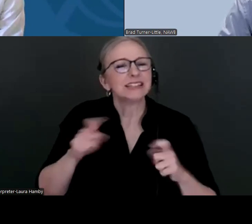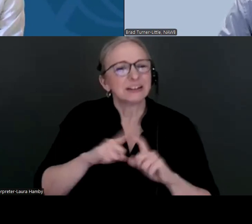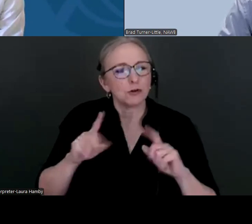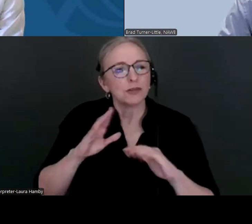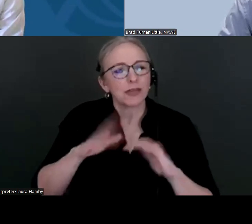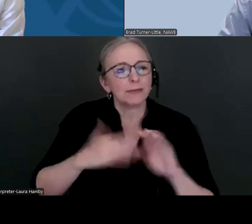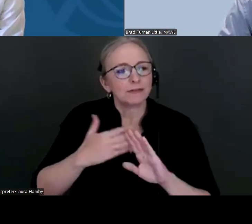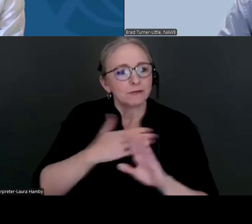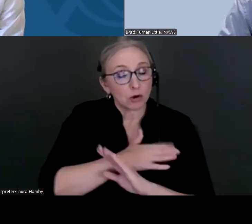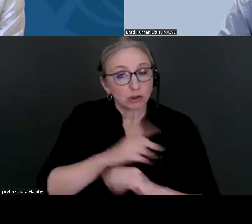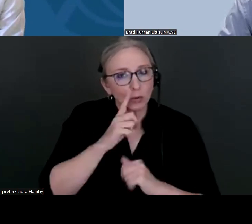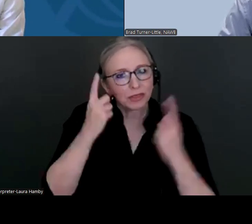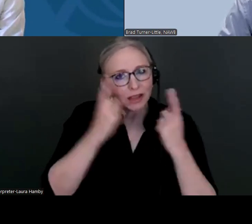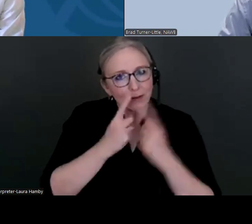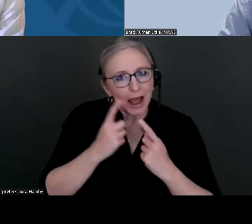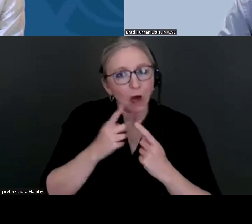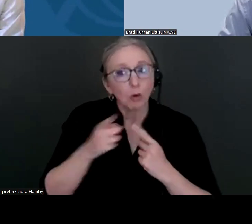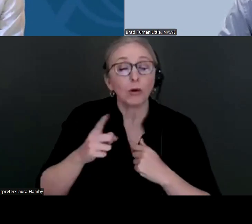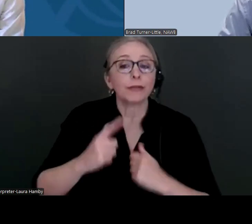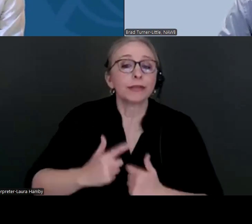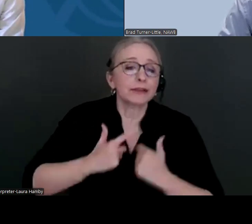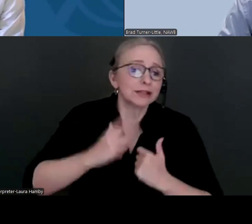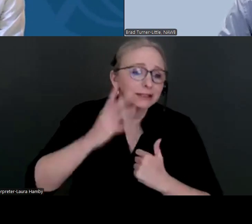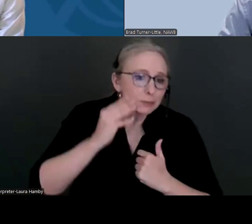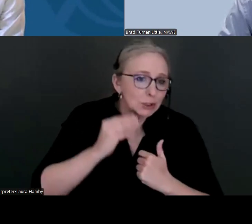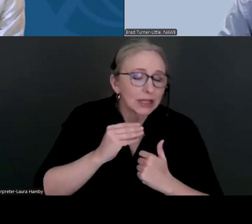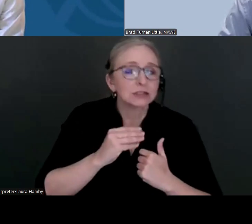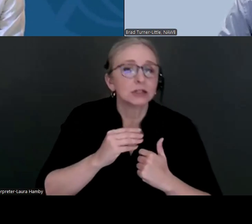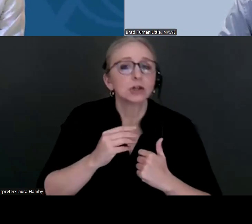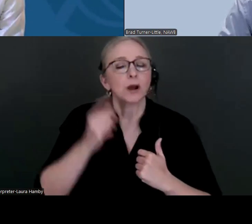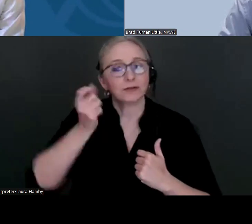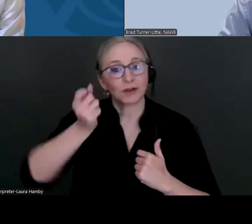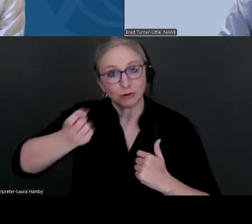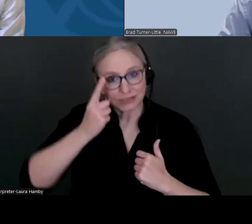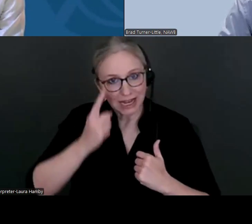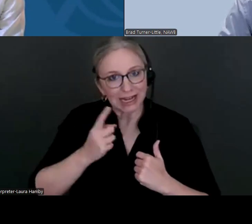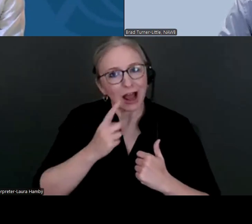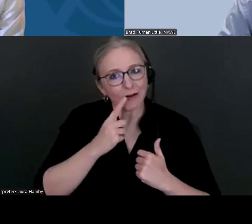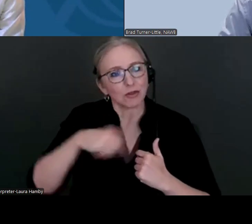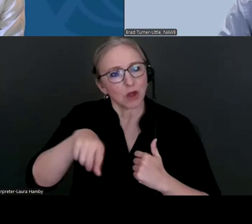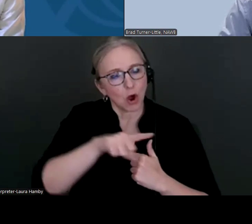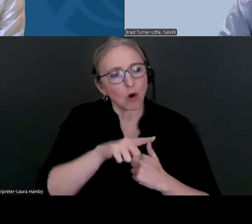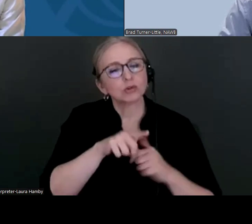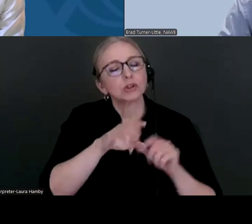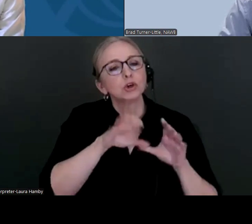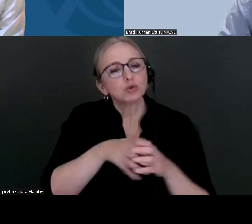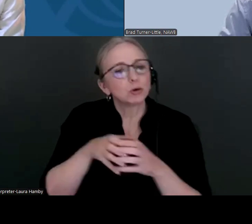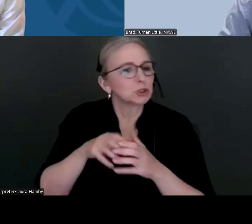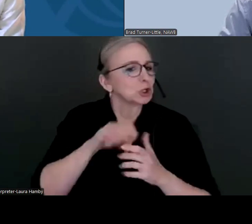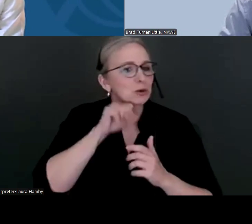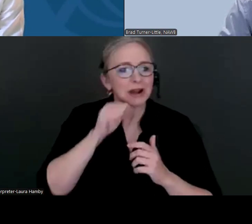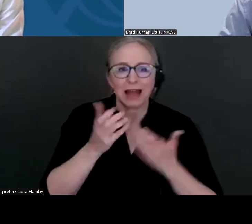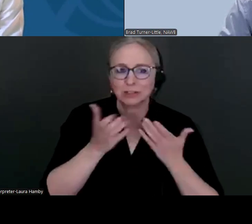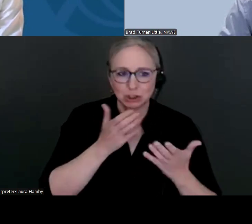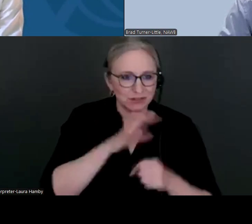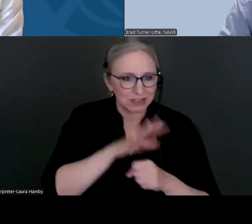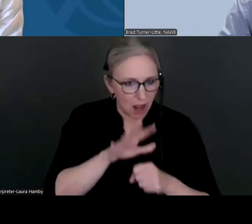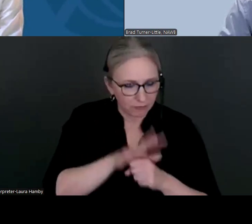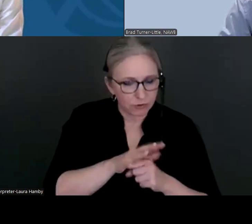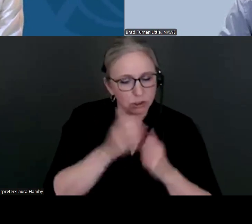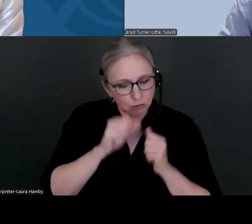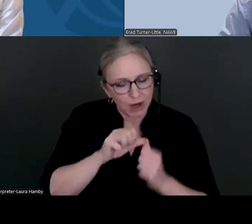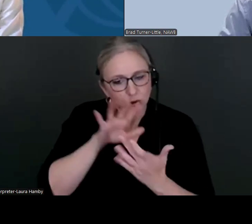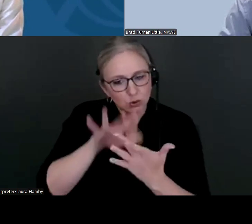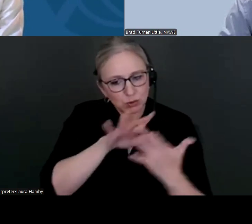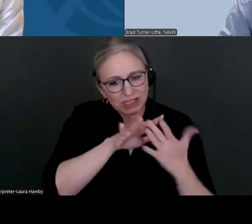thinking about, those with lived experience, and who have an understanding of marginalized populations and communities. So trying to reach organizations